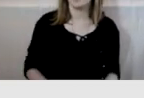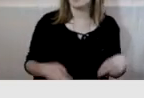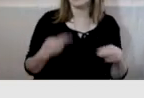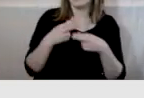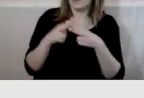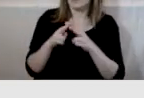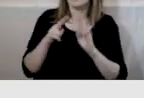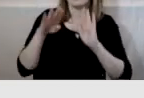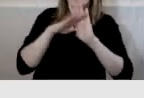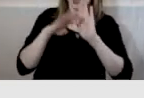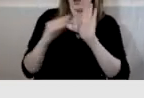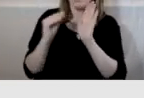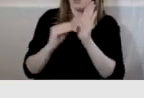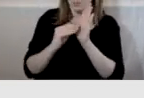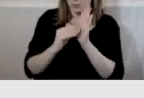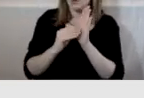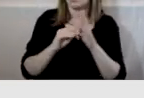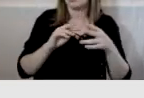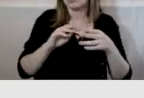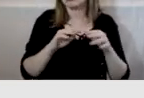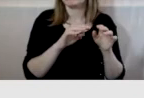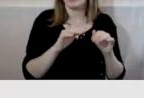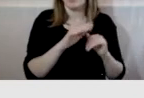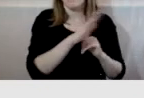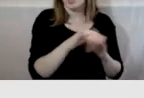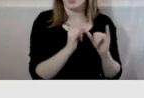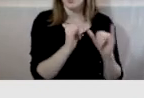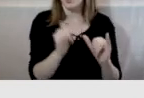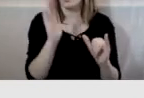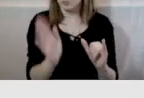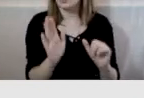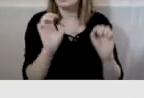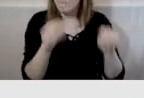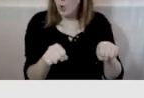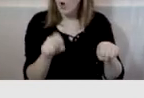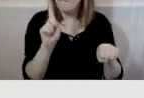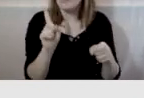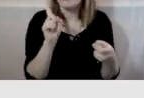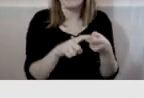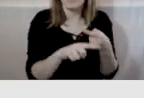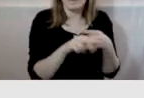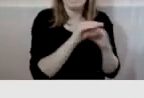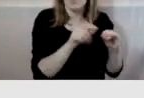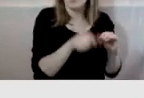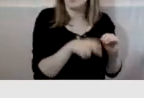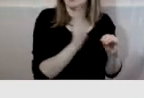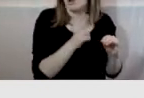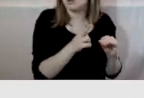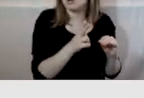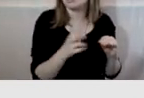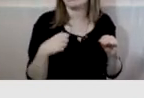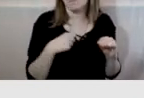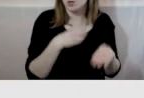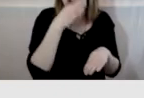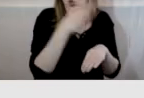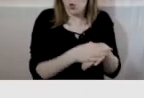that diversity and differentiation, but it's up to the teaching to practice that, to know how to do that.